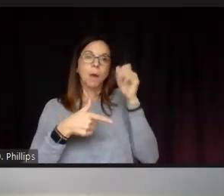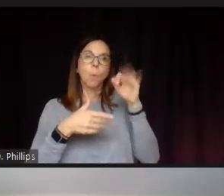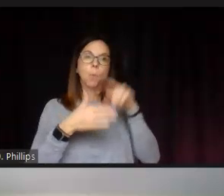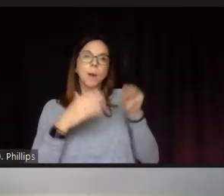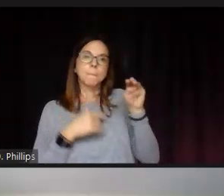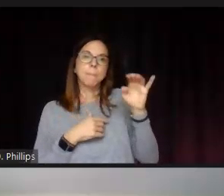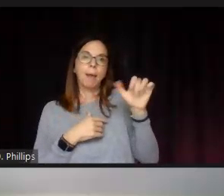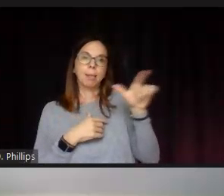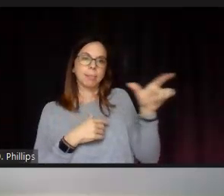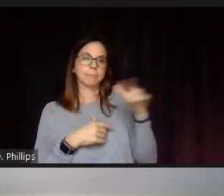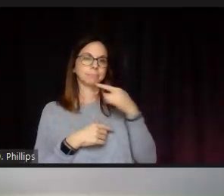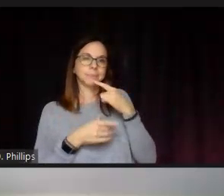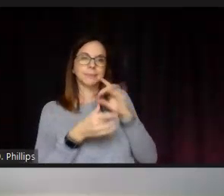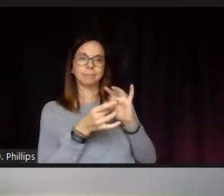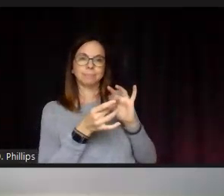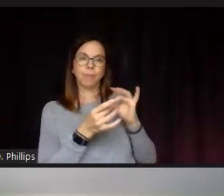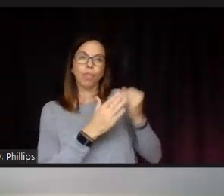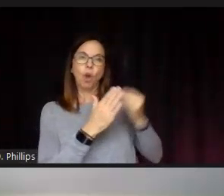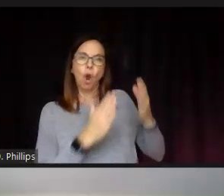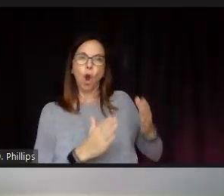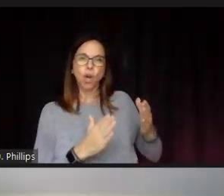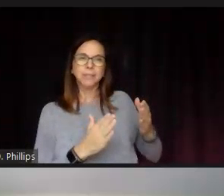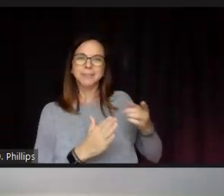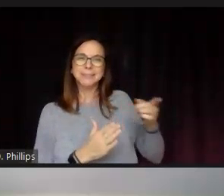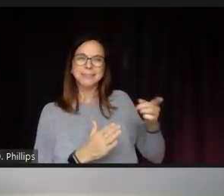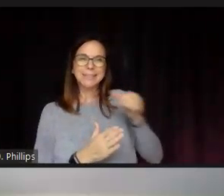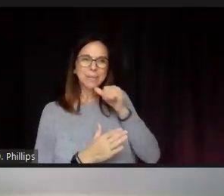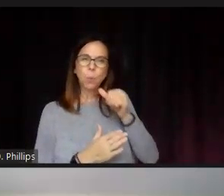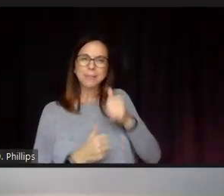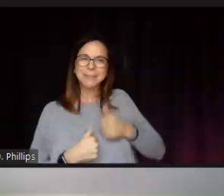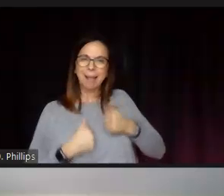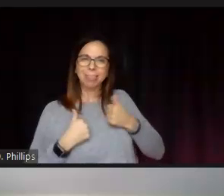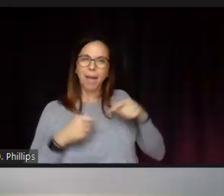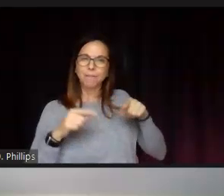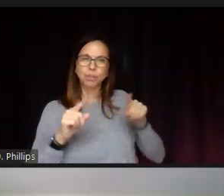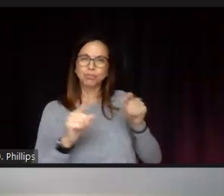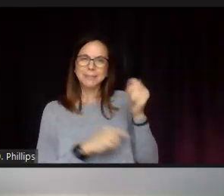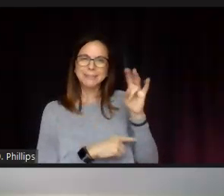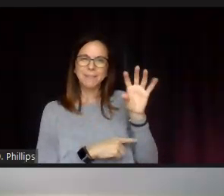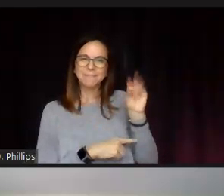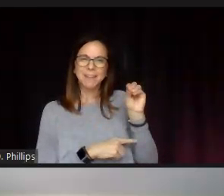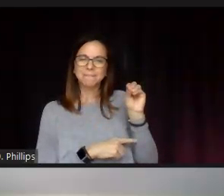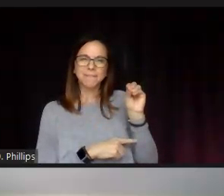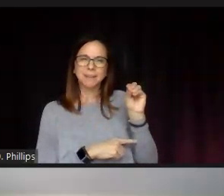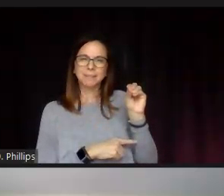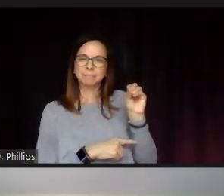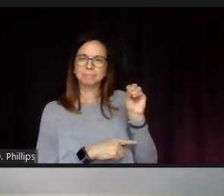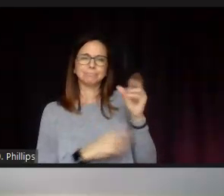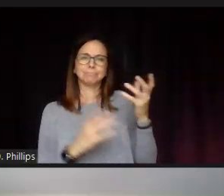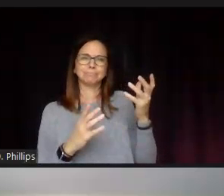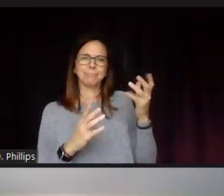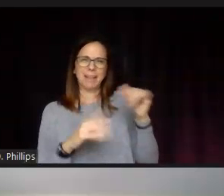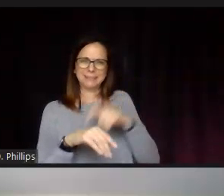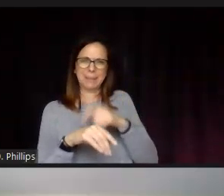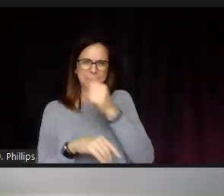Michael told us, right? That the artist could not have been an eyewitness to this period in history because of the large time